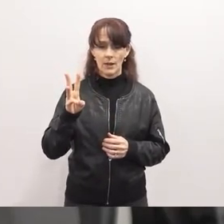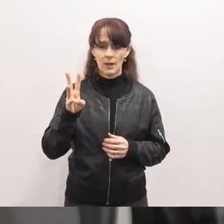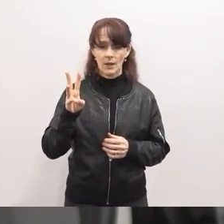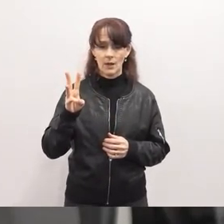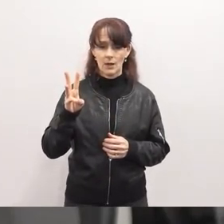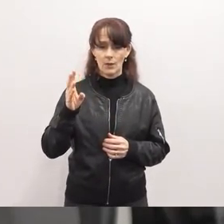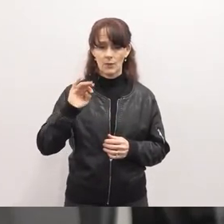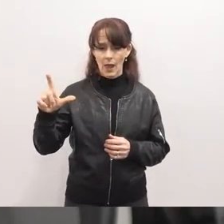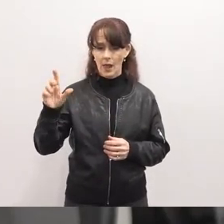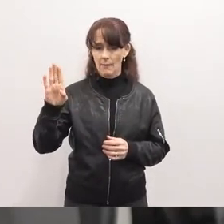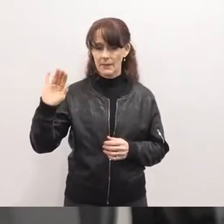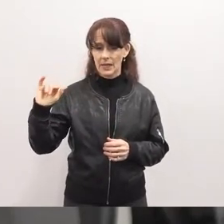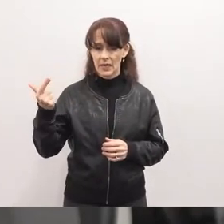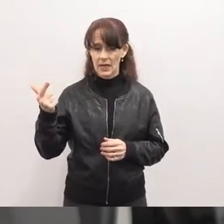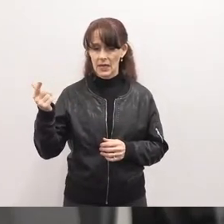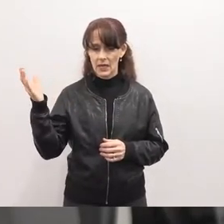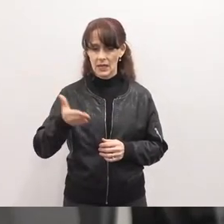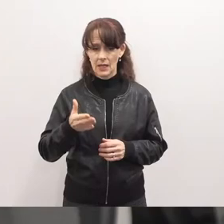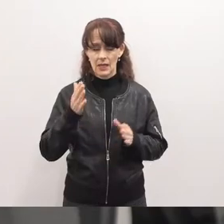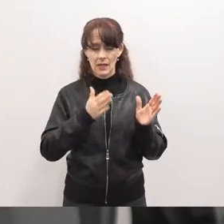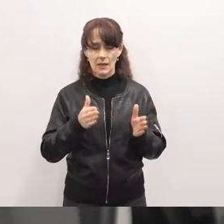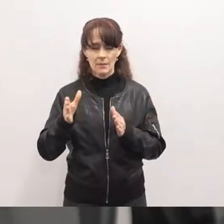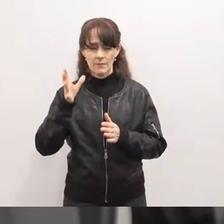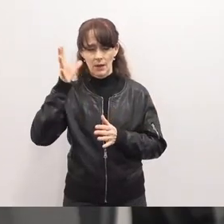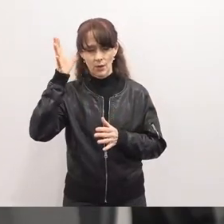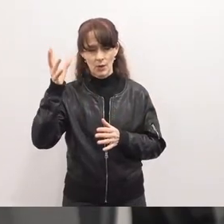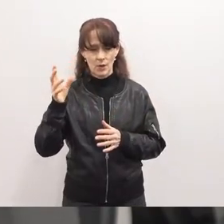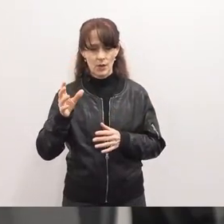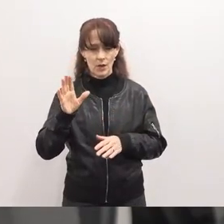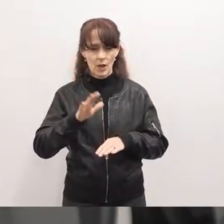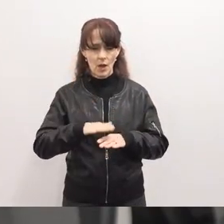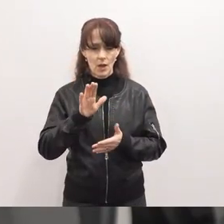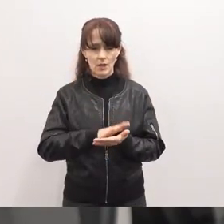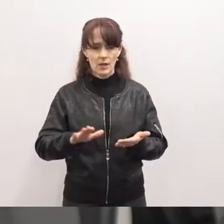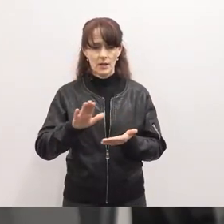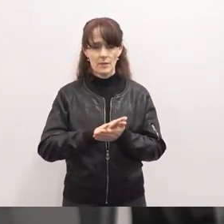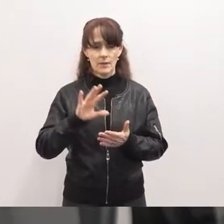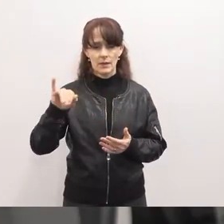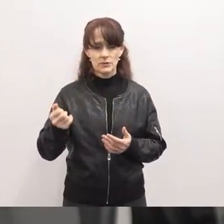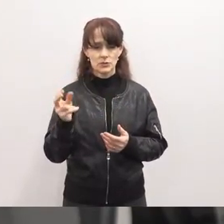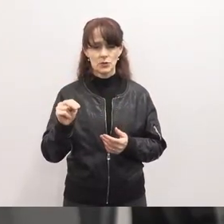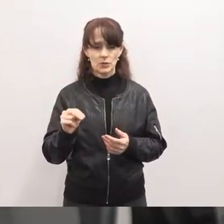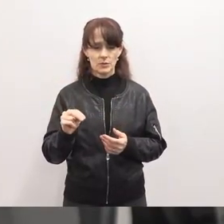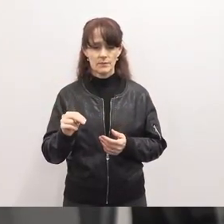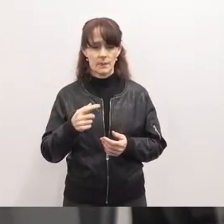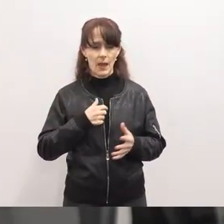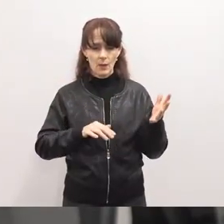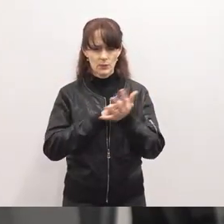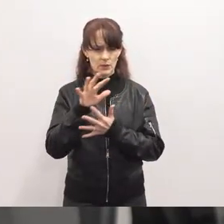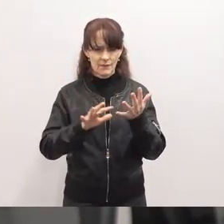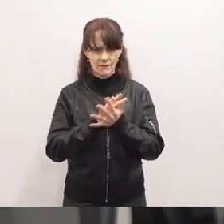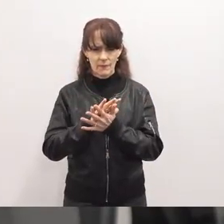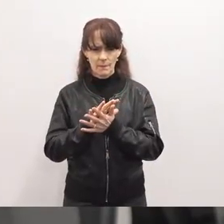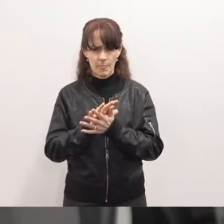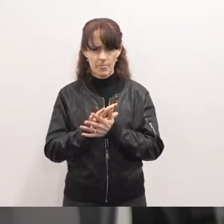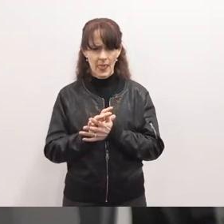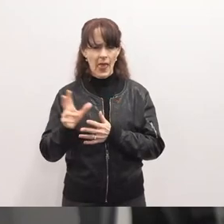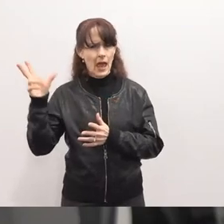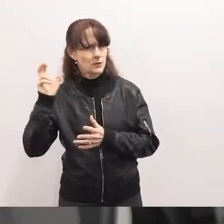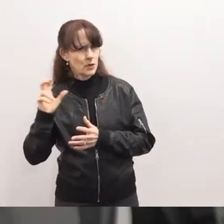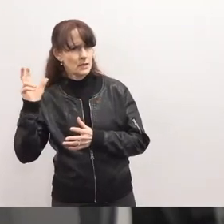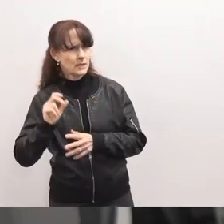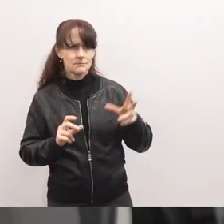well-being center coming / parenthood center coming to on campus at Jordan. I was confused because I try and keep my ears to